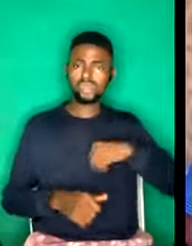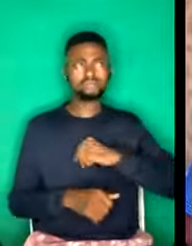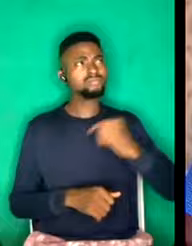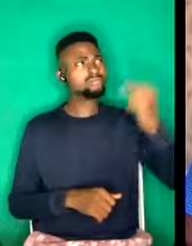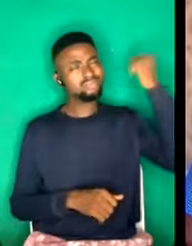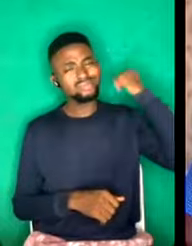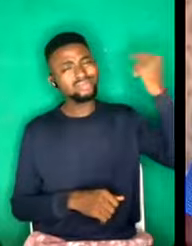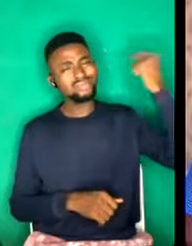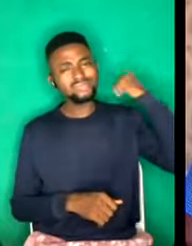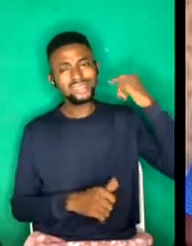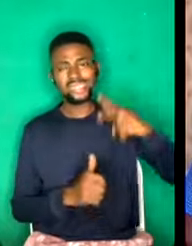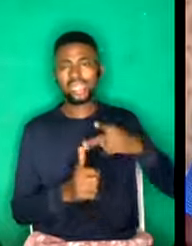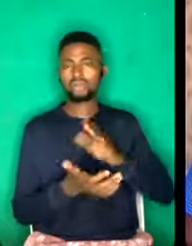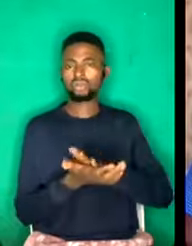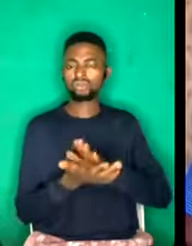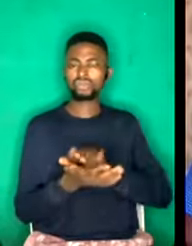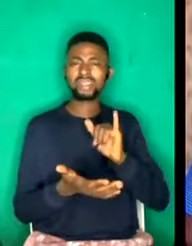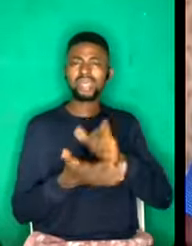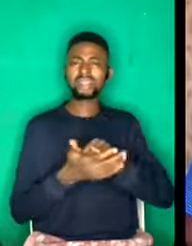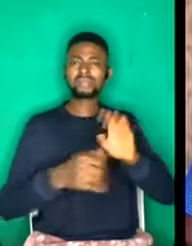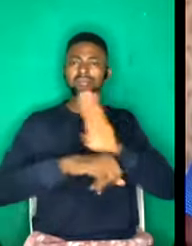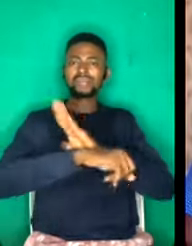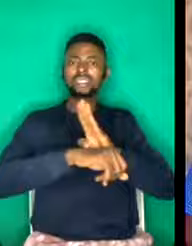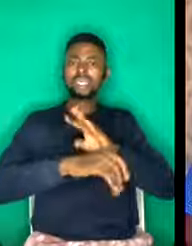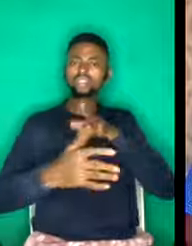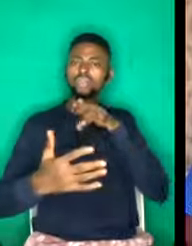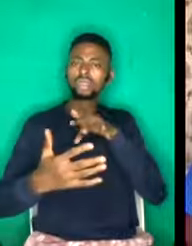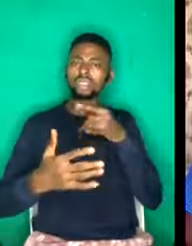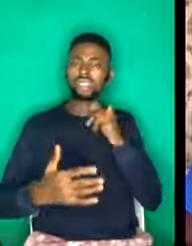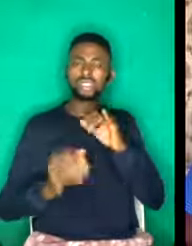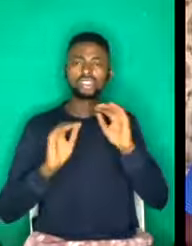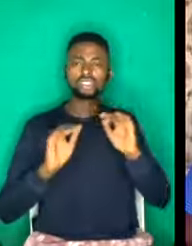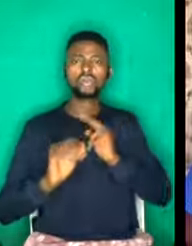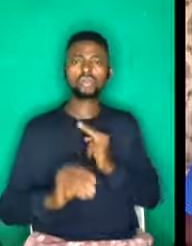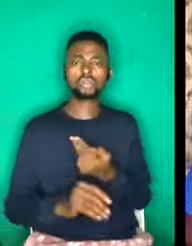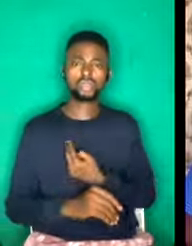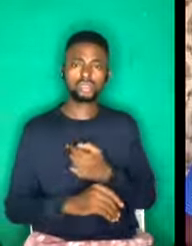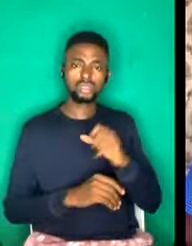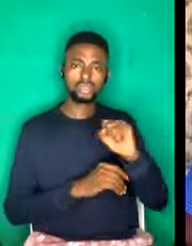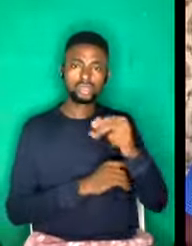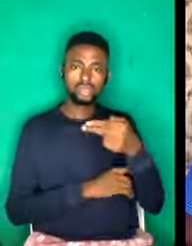business studies that they would teach us shorthand. When we are writing, we